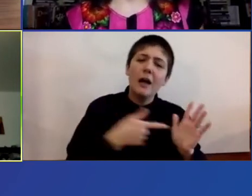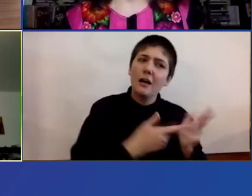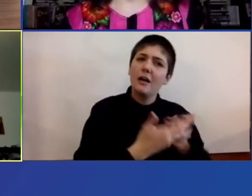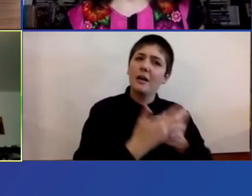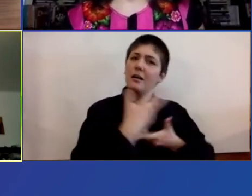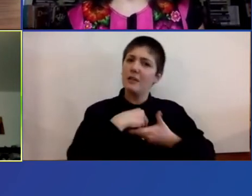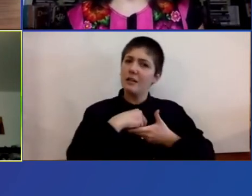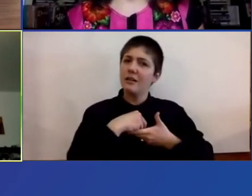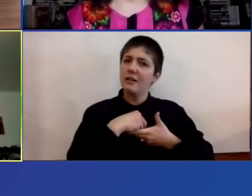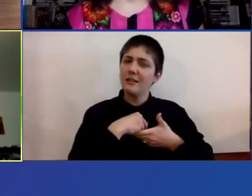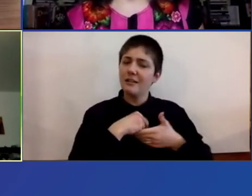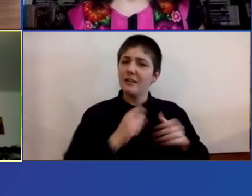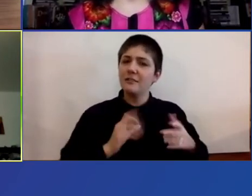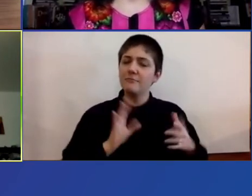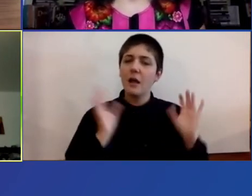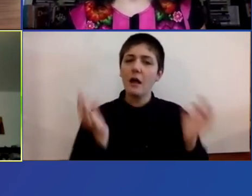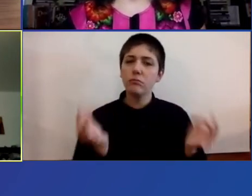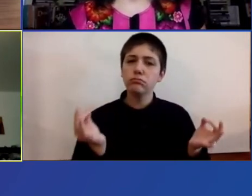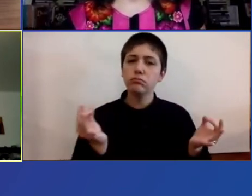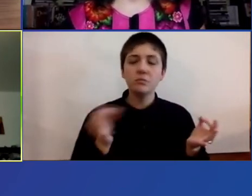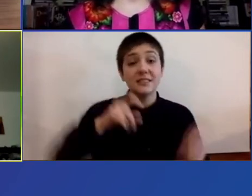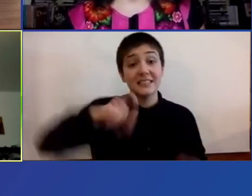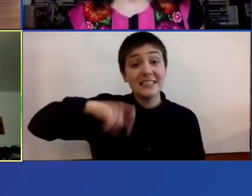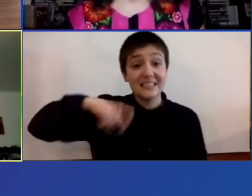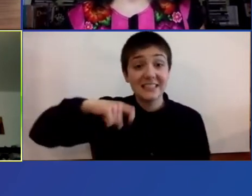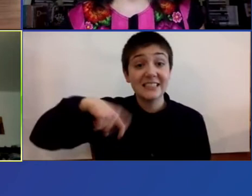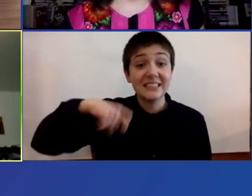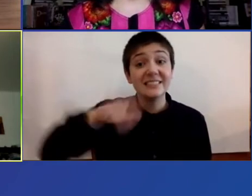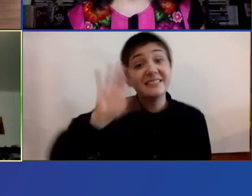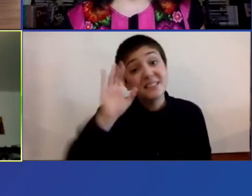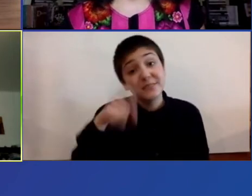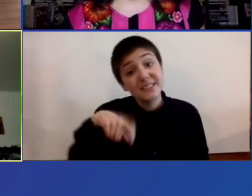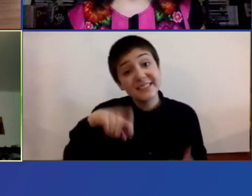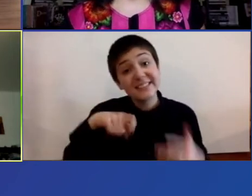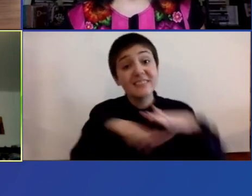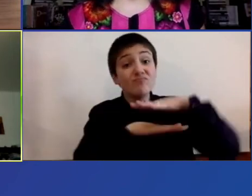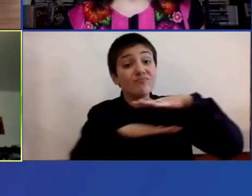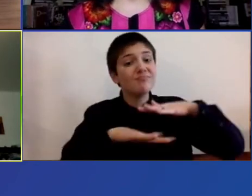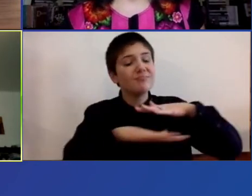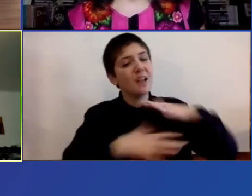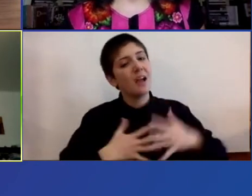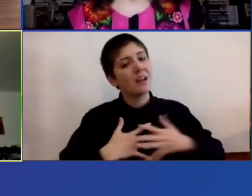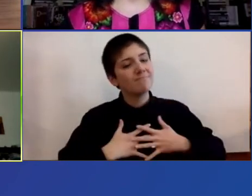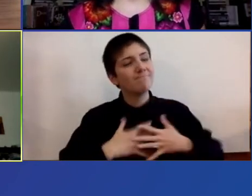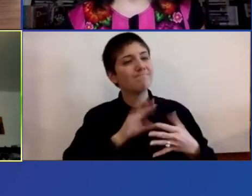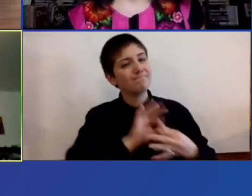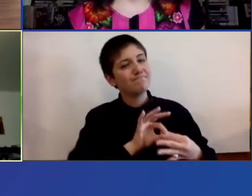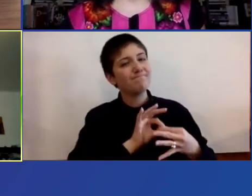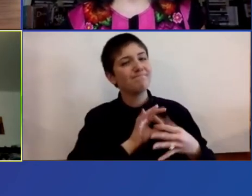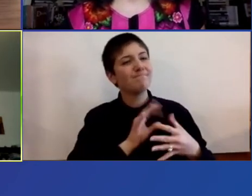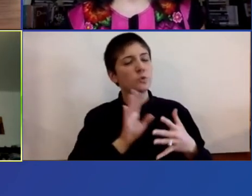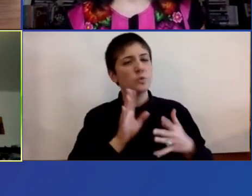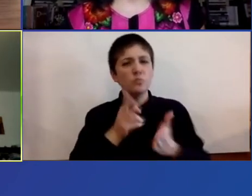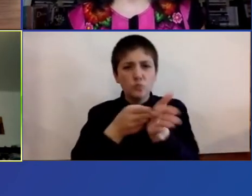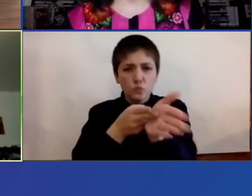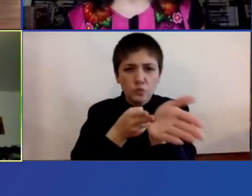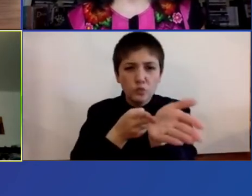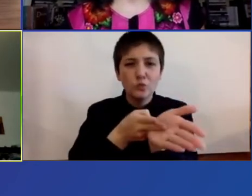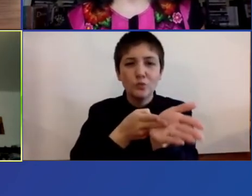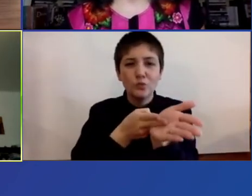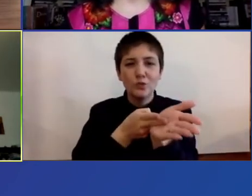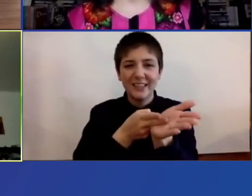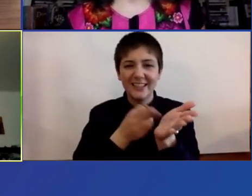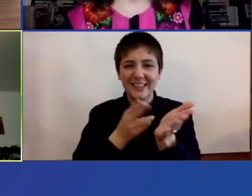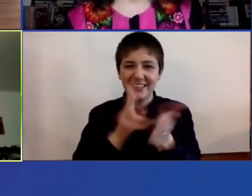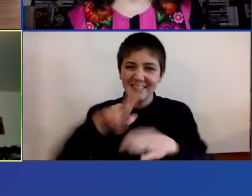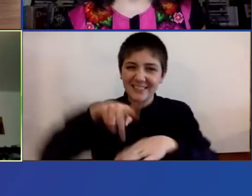know, a necessity, for what it means to truly dance, is to connect